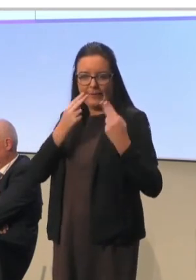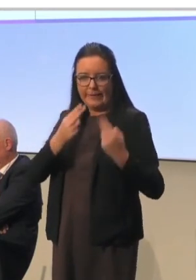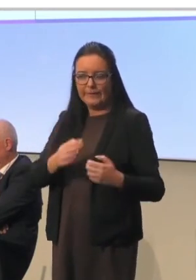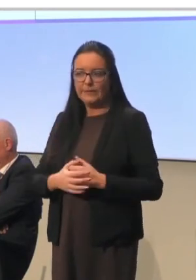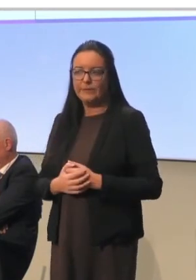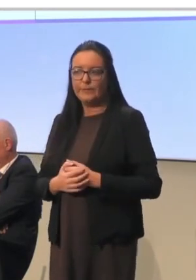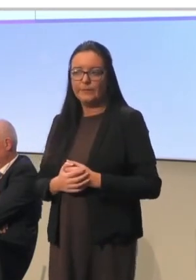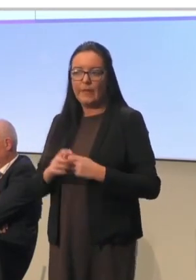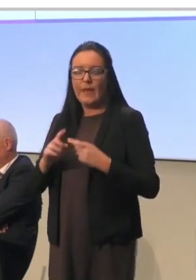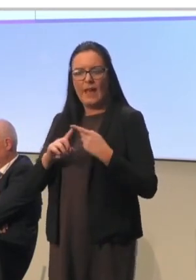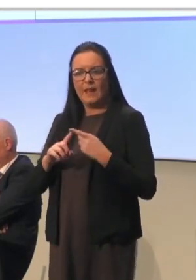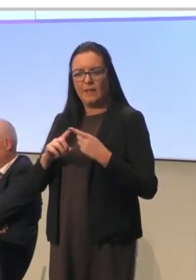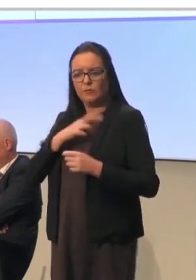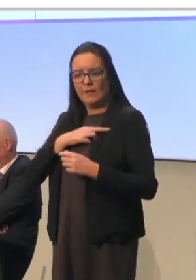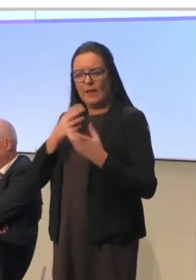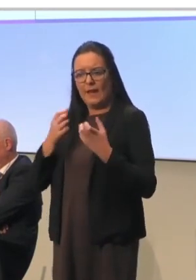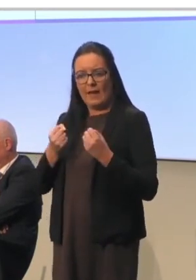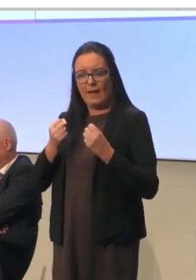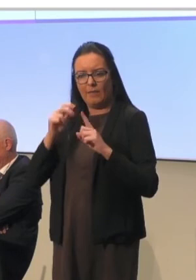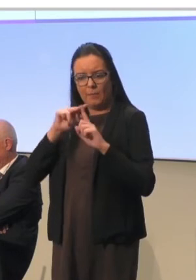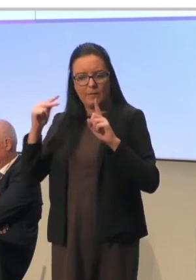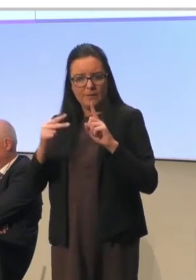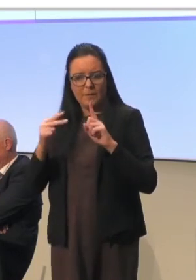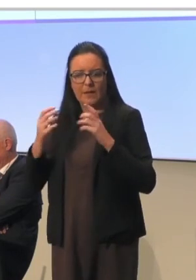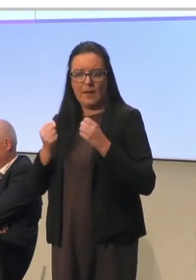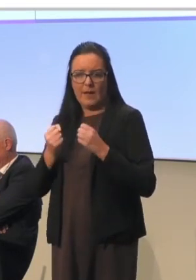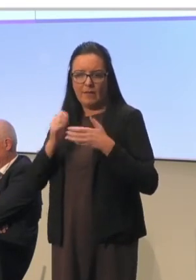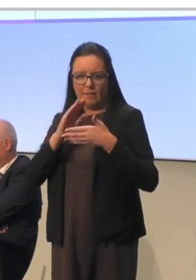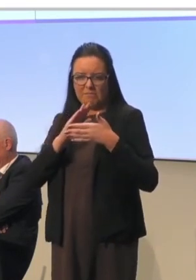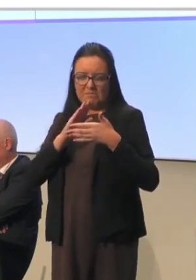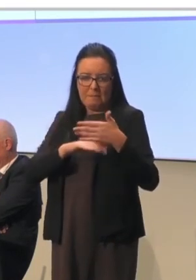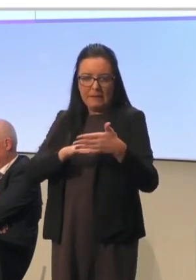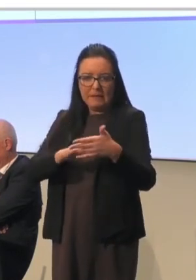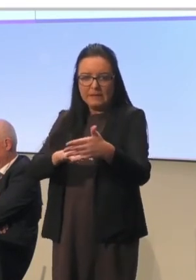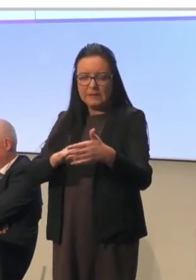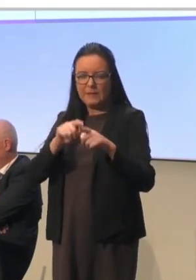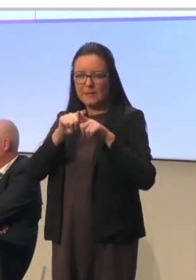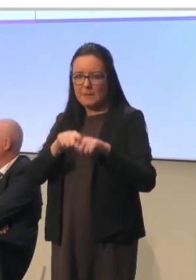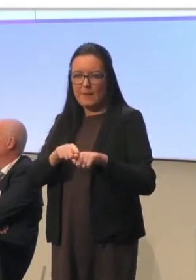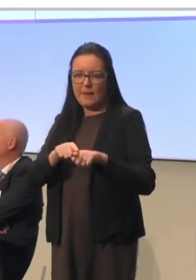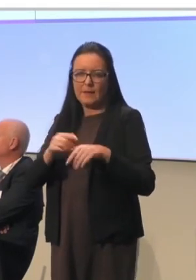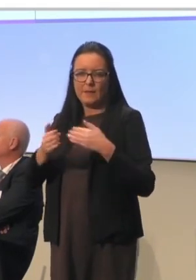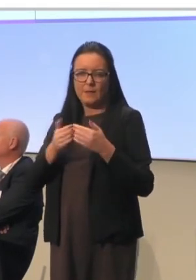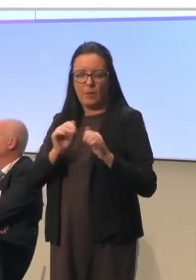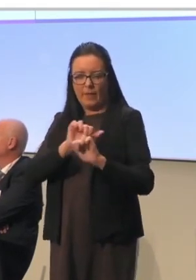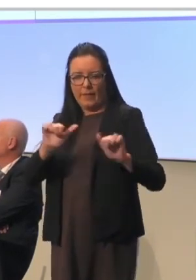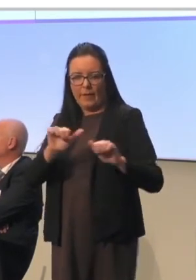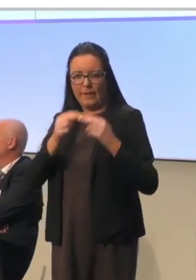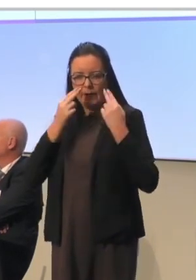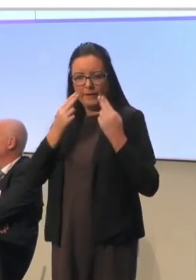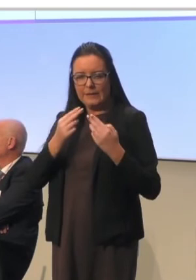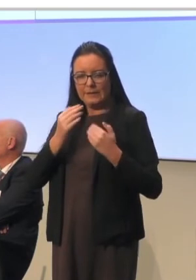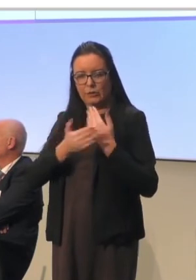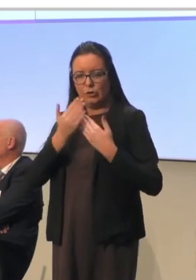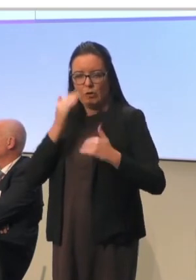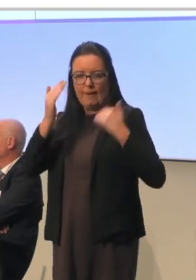And I guess there was a perception that there's gaps in provision and post-school provision depending on the type of need that a young adult has. So these are